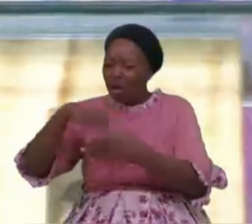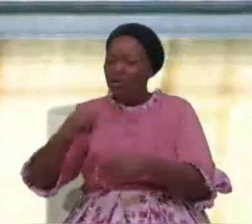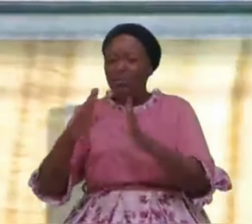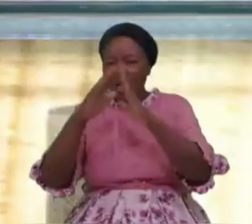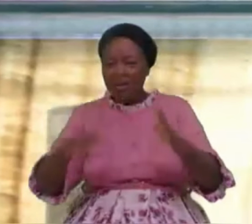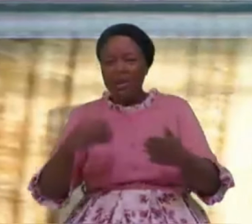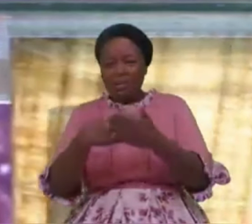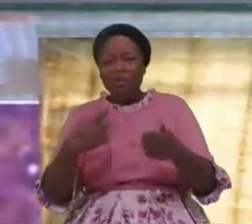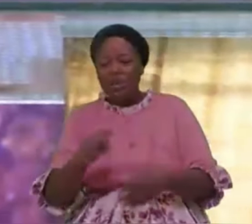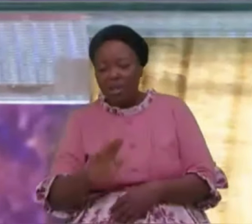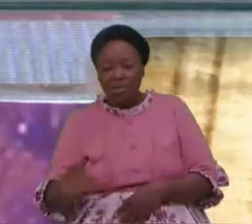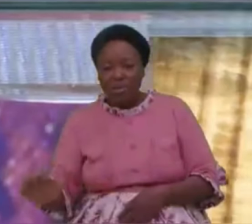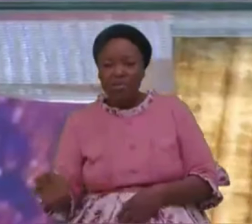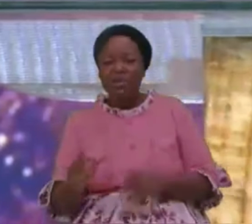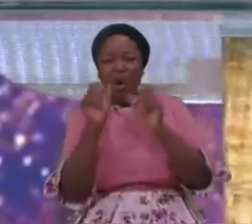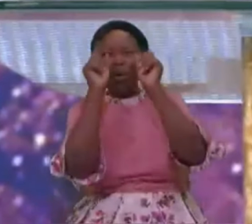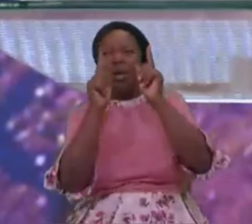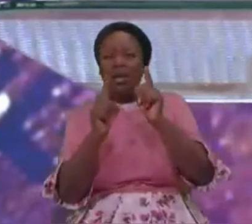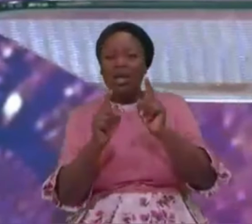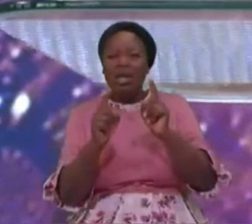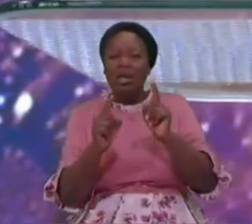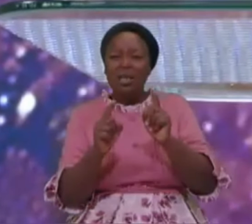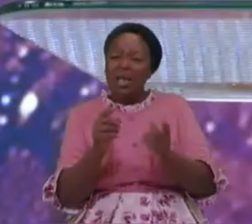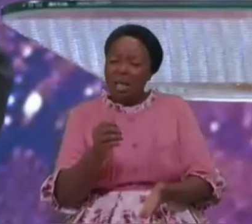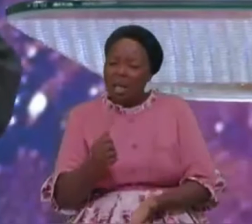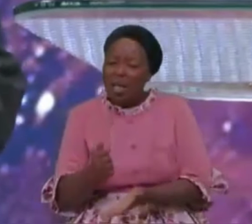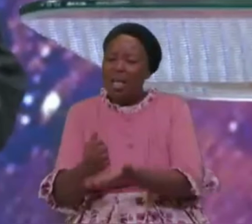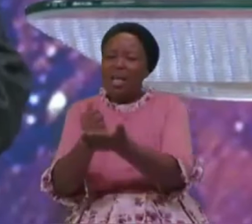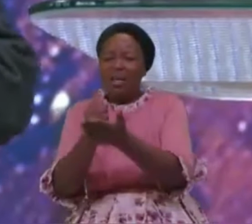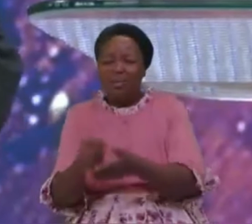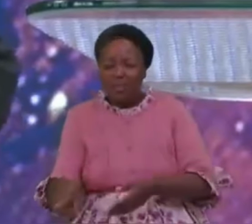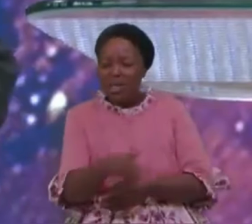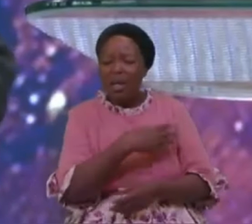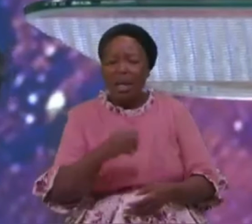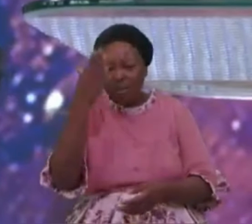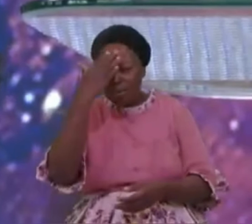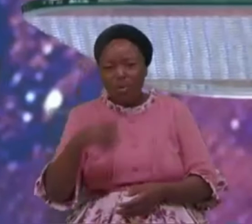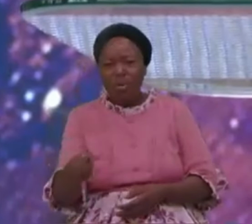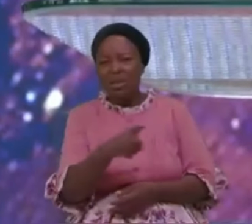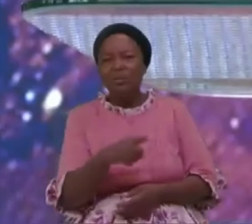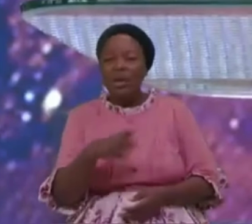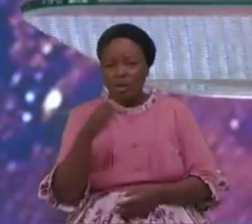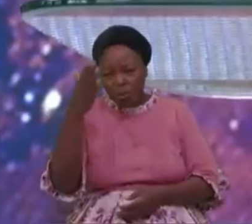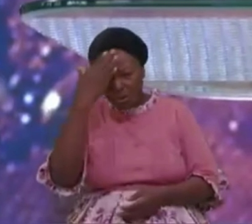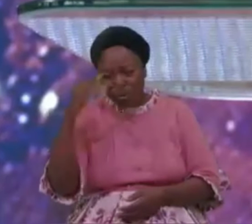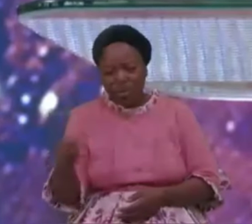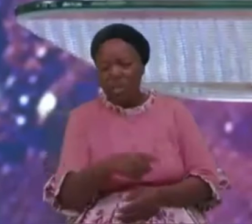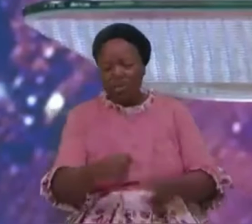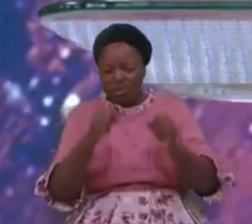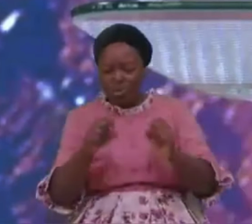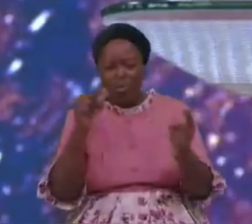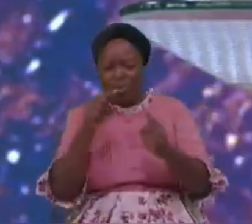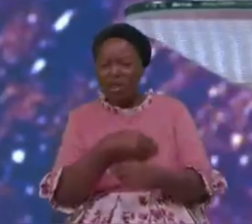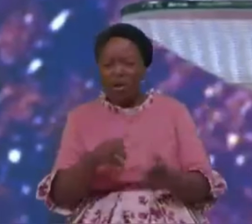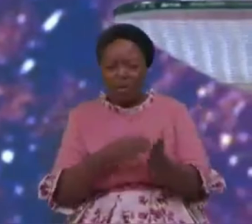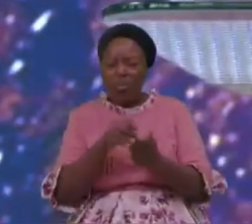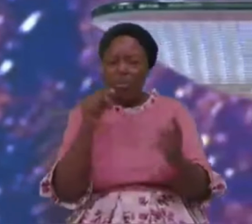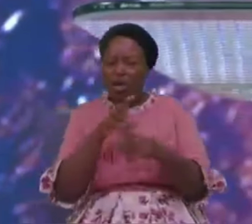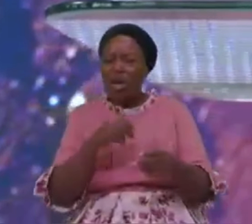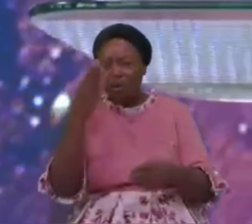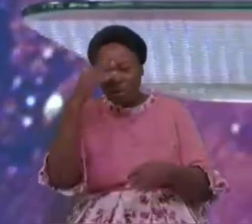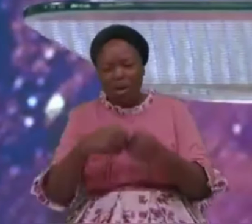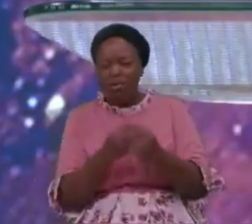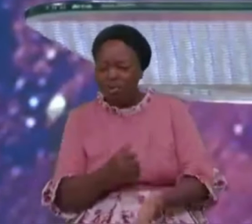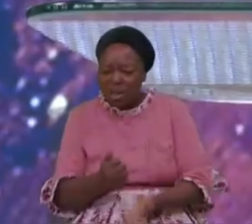house before the children wake up. Help them and know them. Know their strong points and know their weak points and know how to